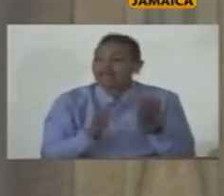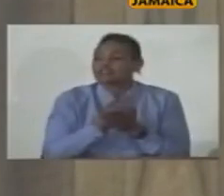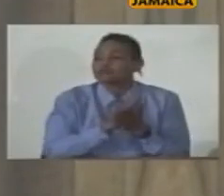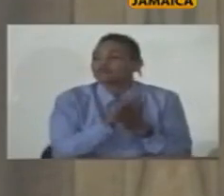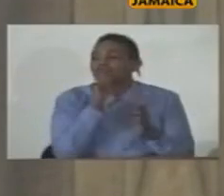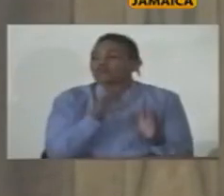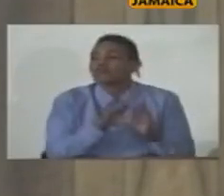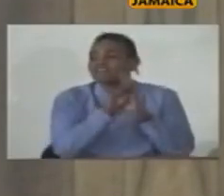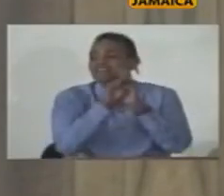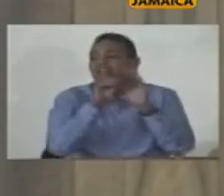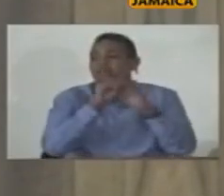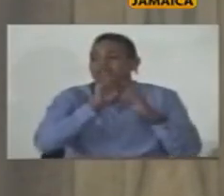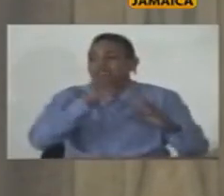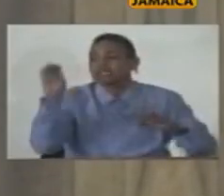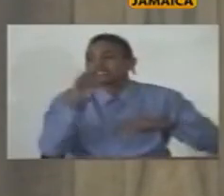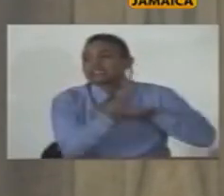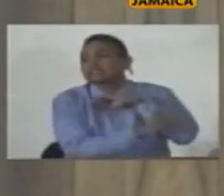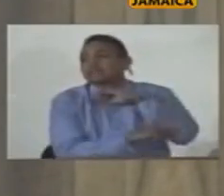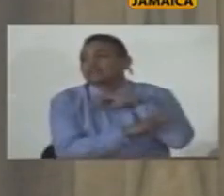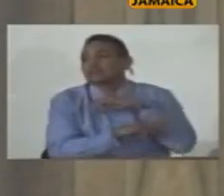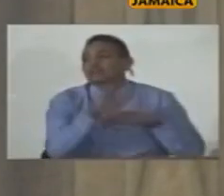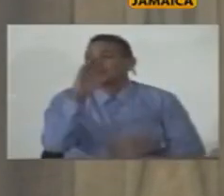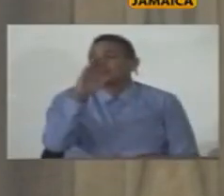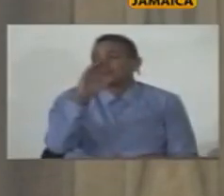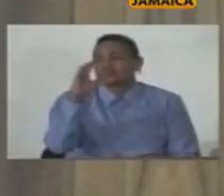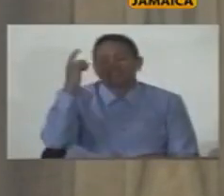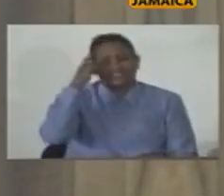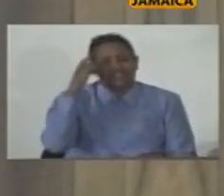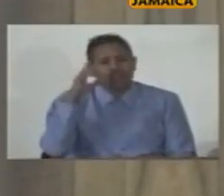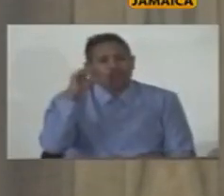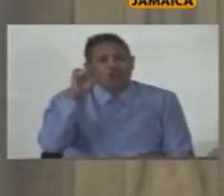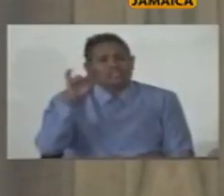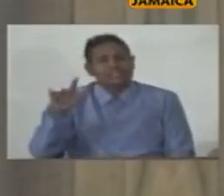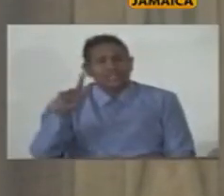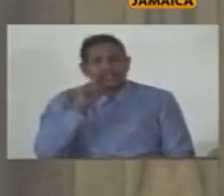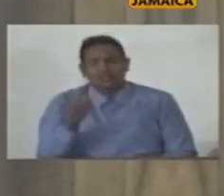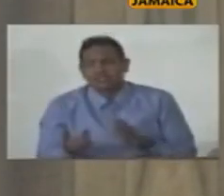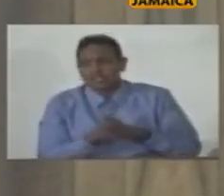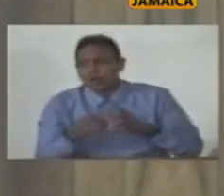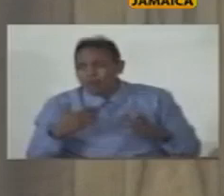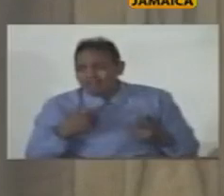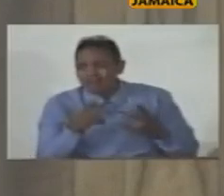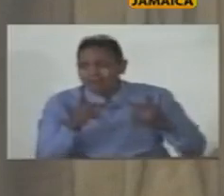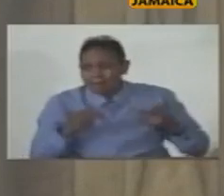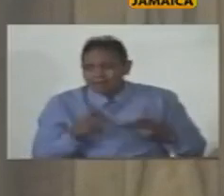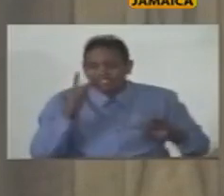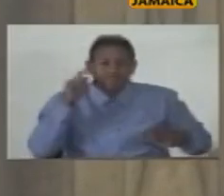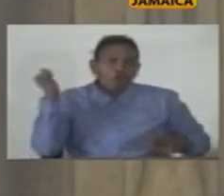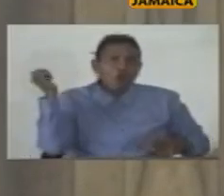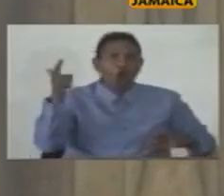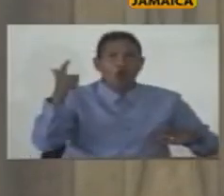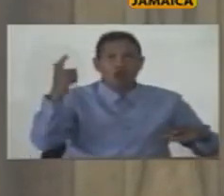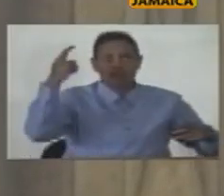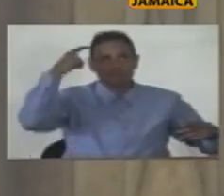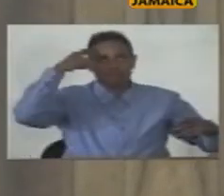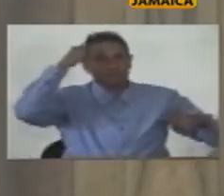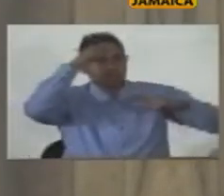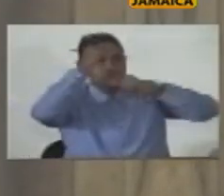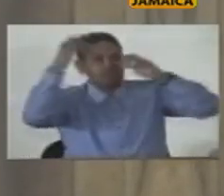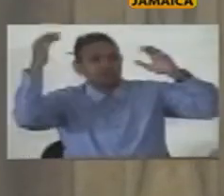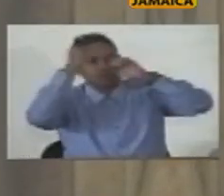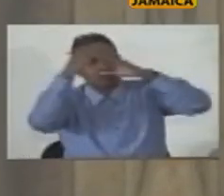in East Portland. Cocktail comes to mind, as we have a place for every scene imaginable. Mr.